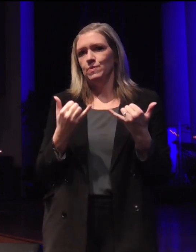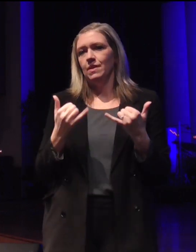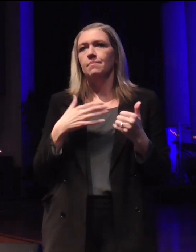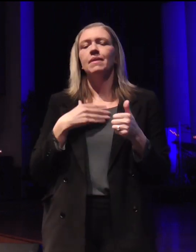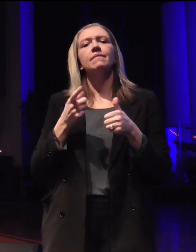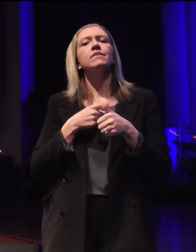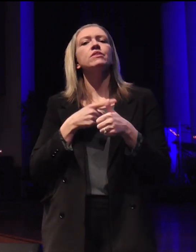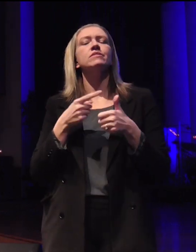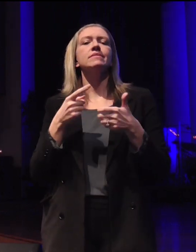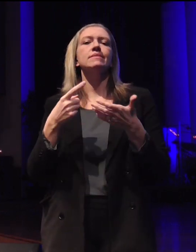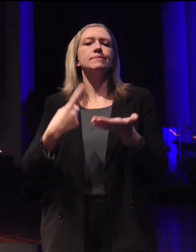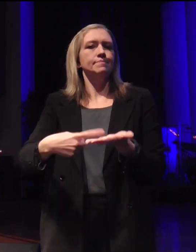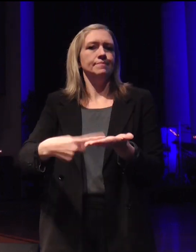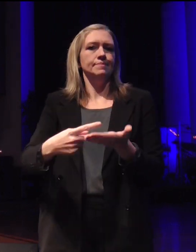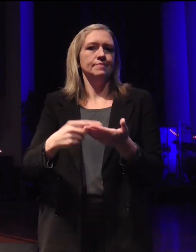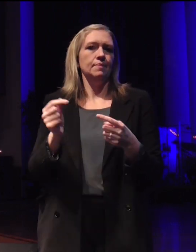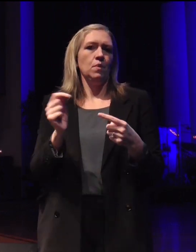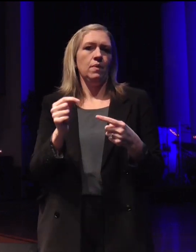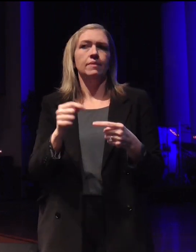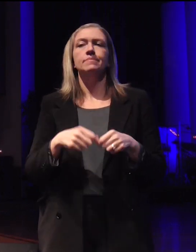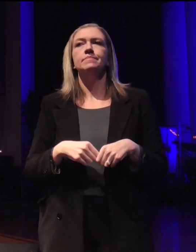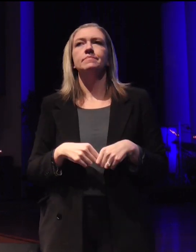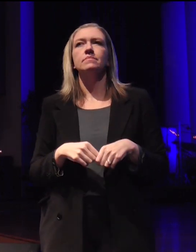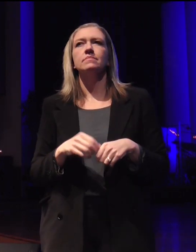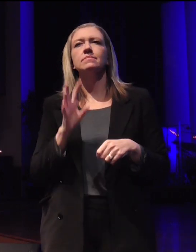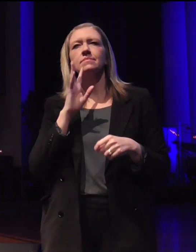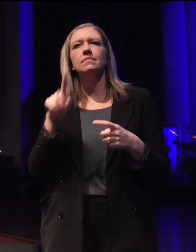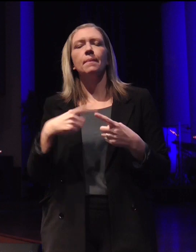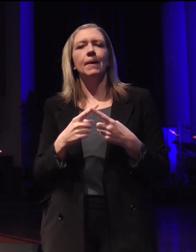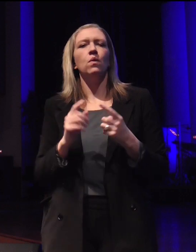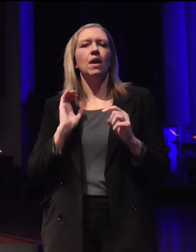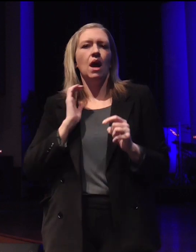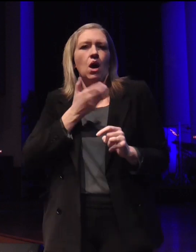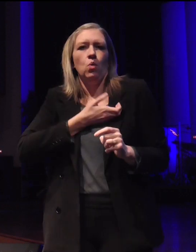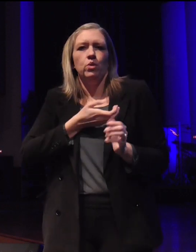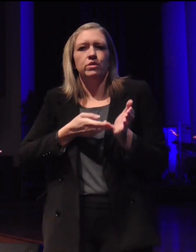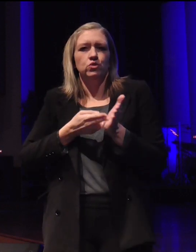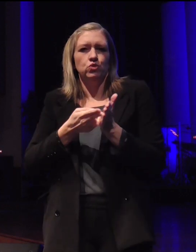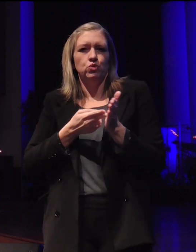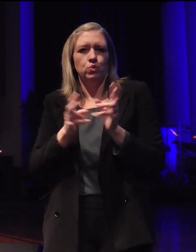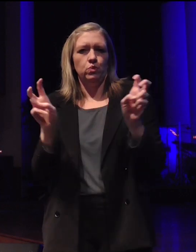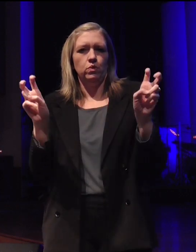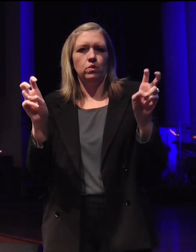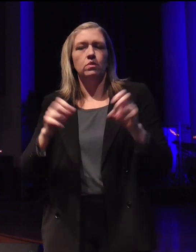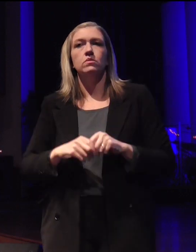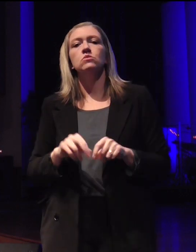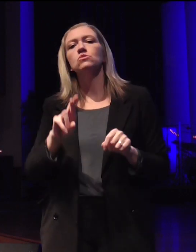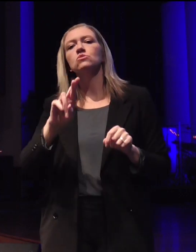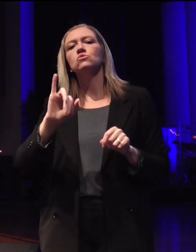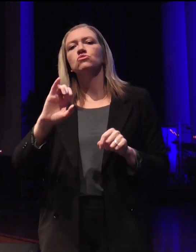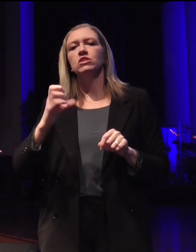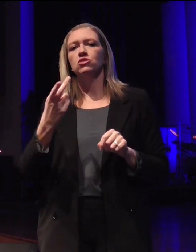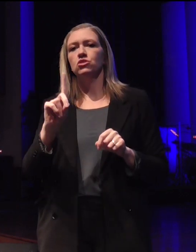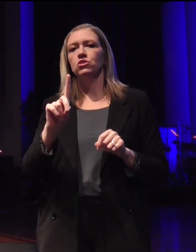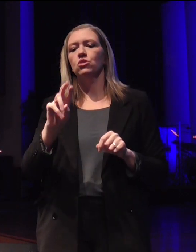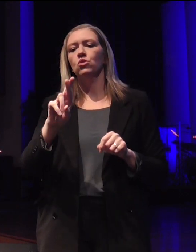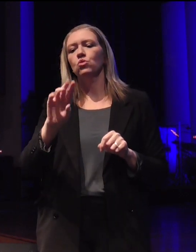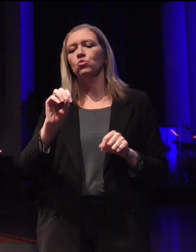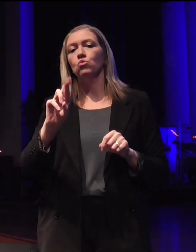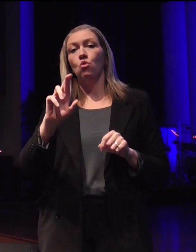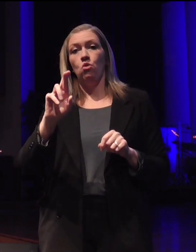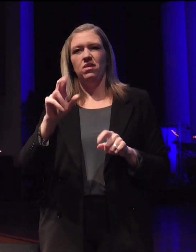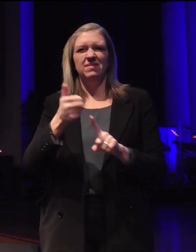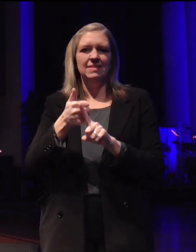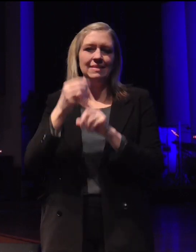and talk a little bit about the truth about our truth. Richard Rohr, the great teacher and author,